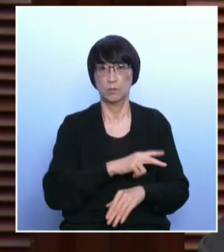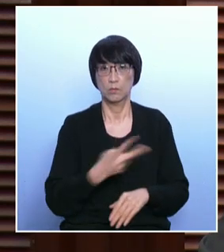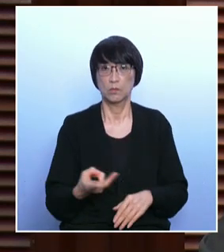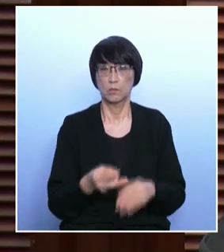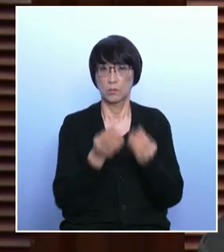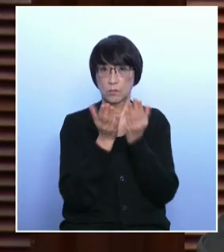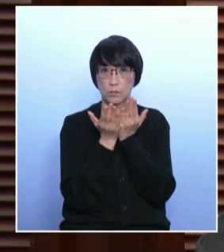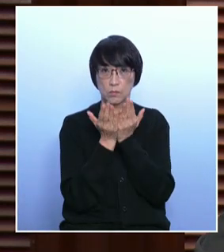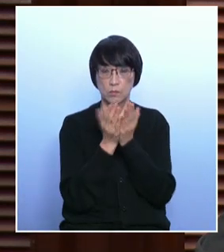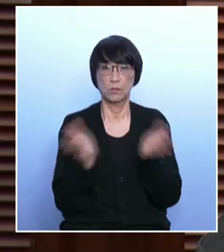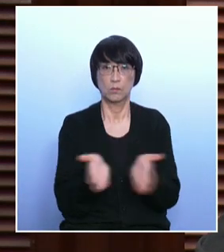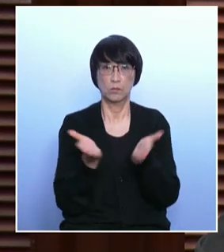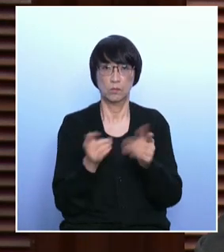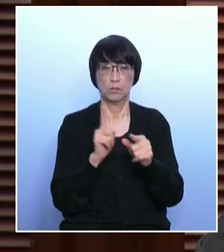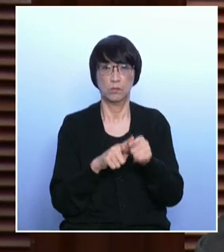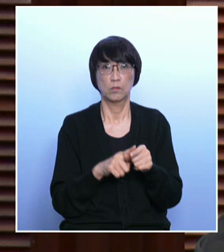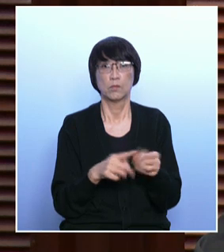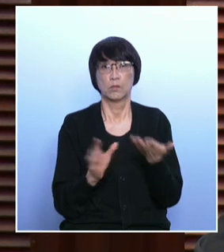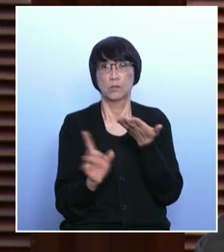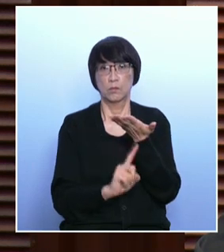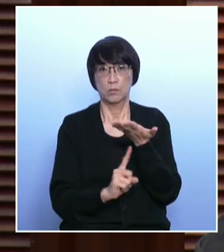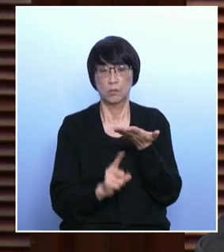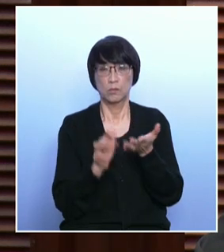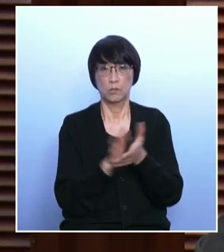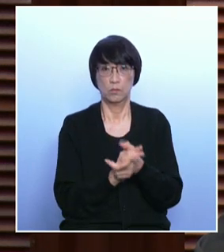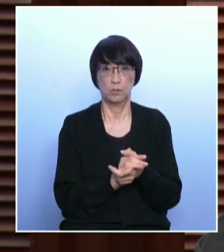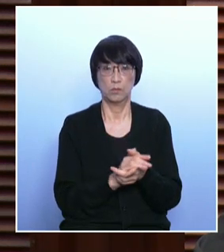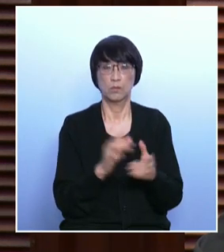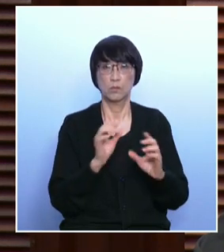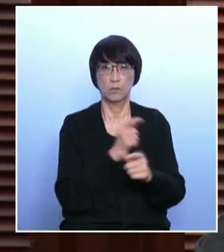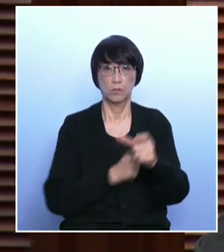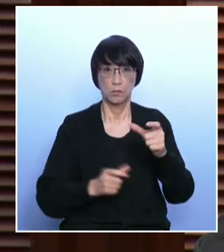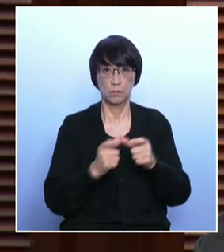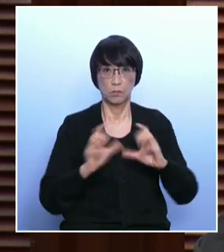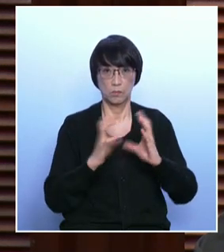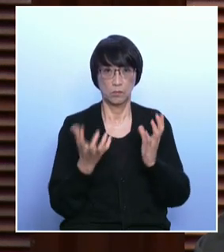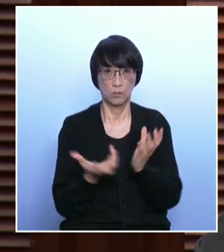assessment methods and knowledge transfer programs for CM.